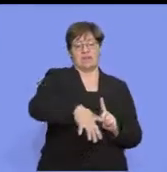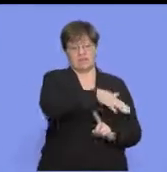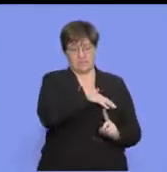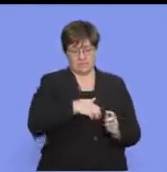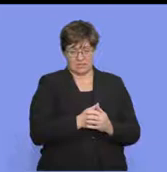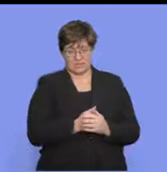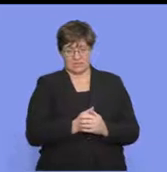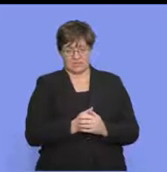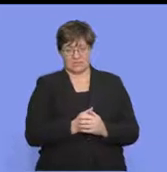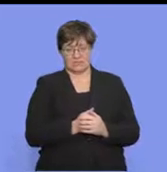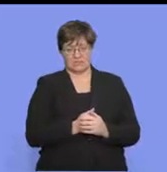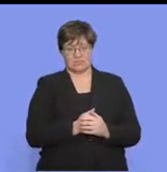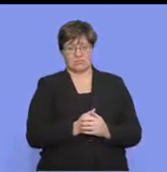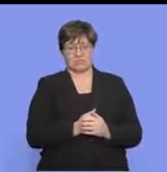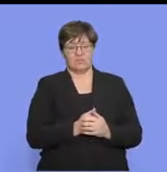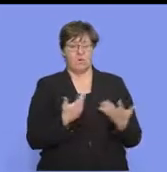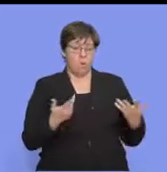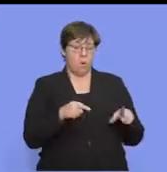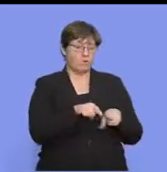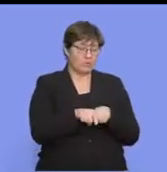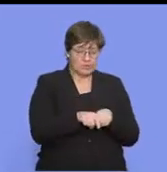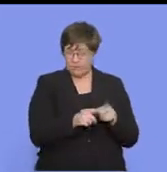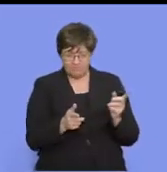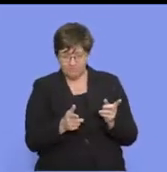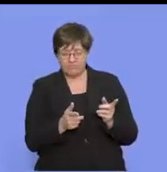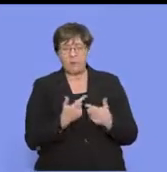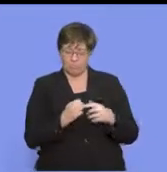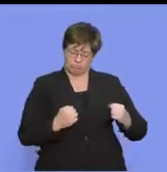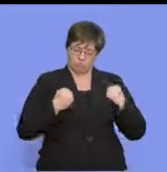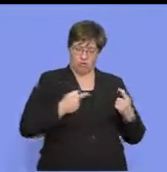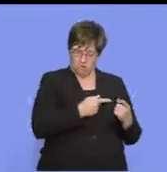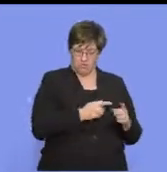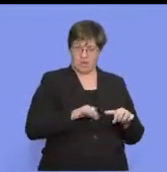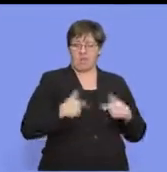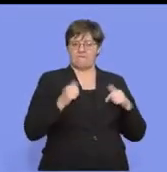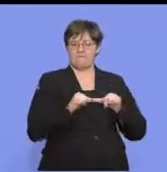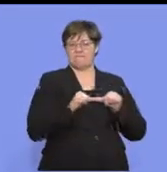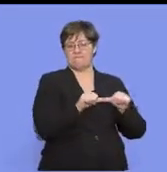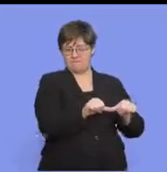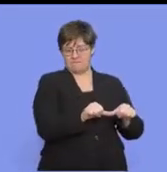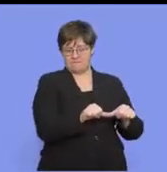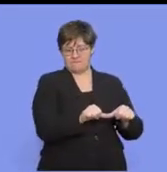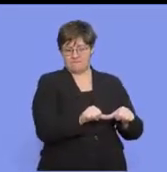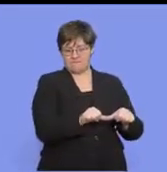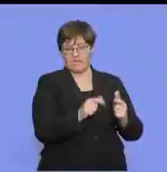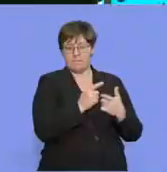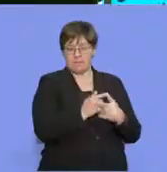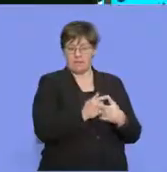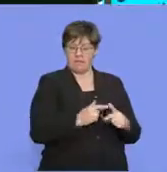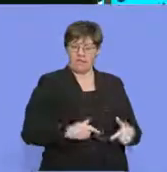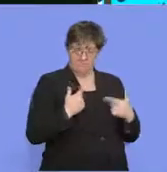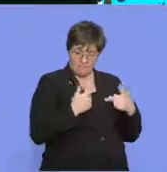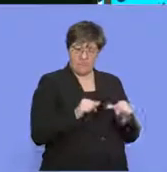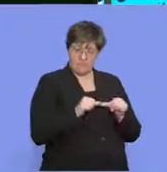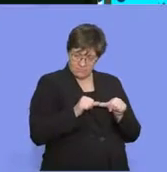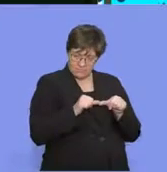environment, okay, to the new environment or to the competition, they survive. And when they survive, obviously, they're going to